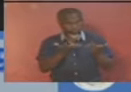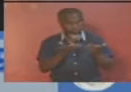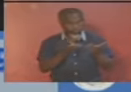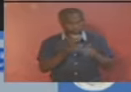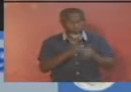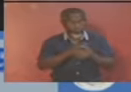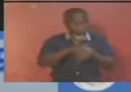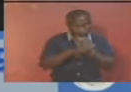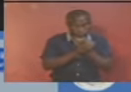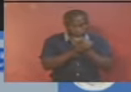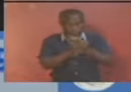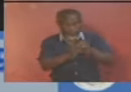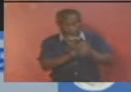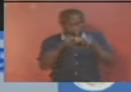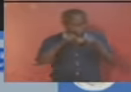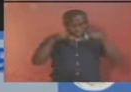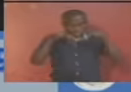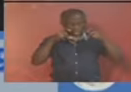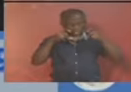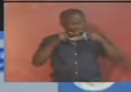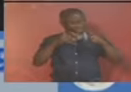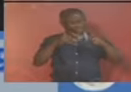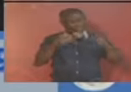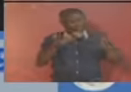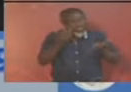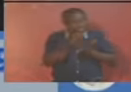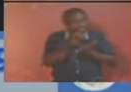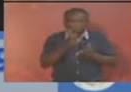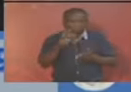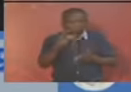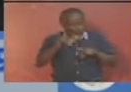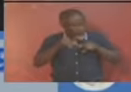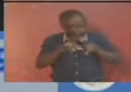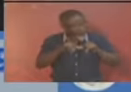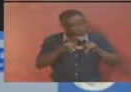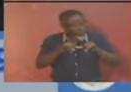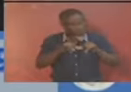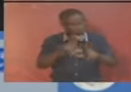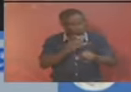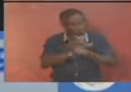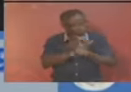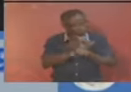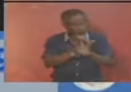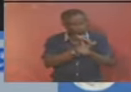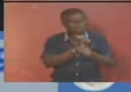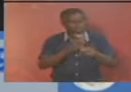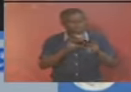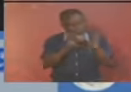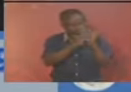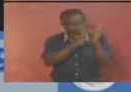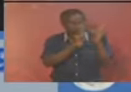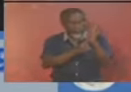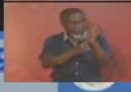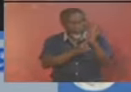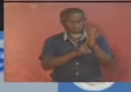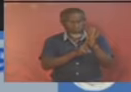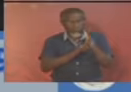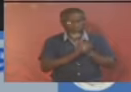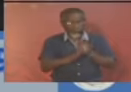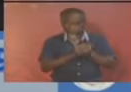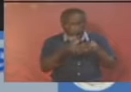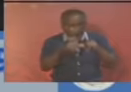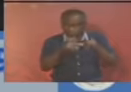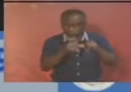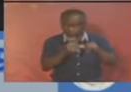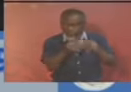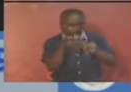hygiene. And we continue to do so. And even as borders are opening in different countries, they continue to enforce strict measures, public health measures.